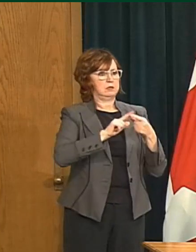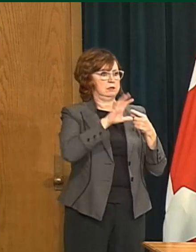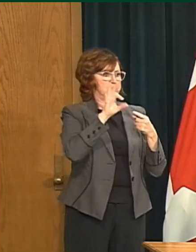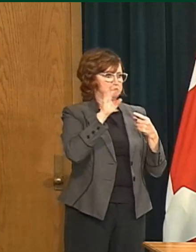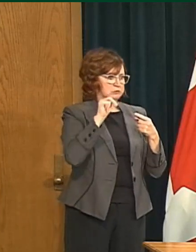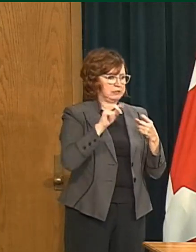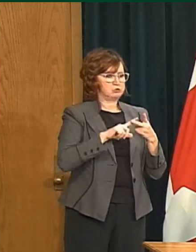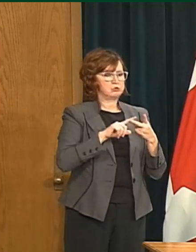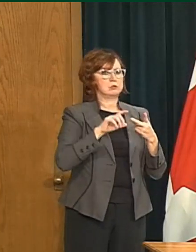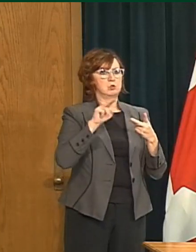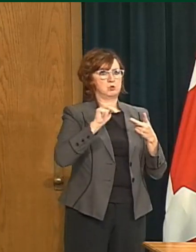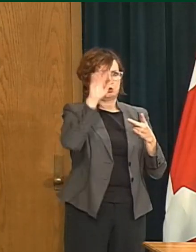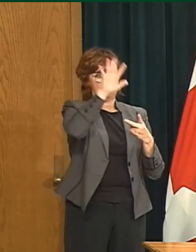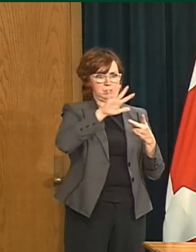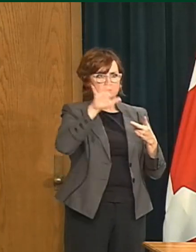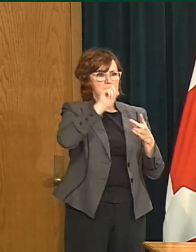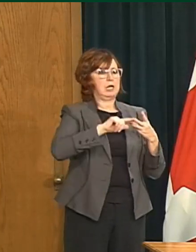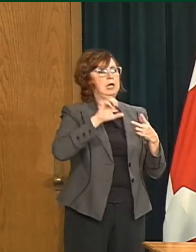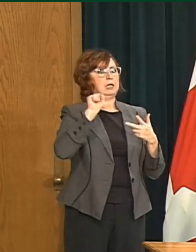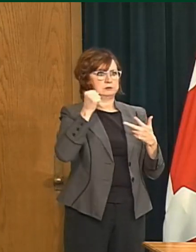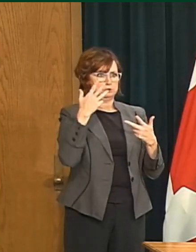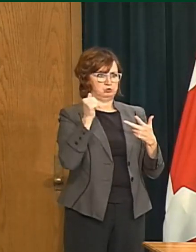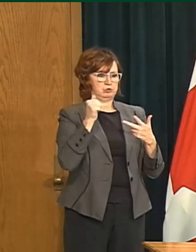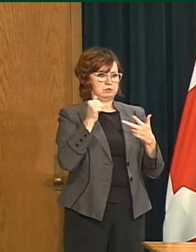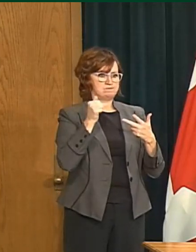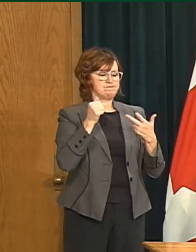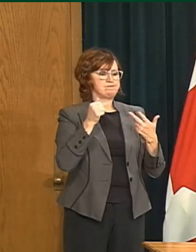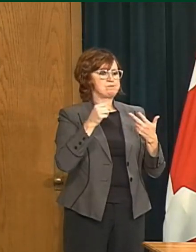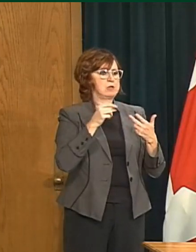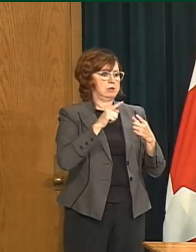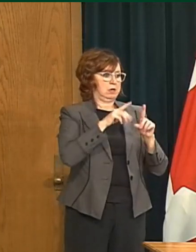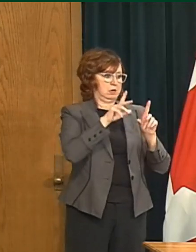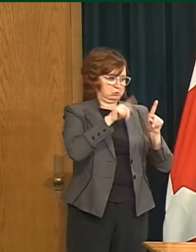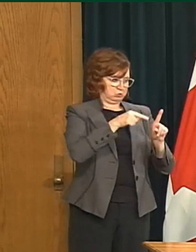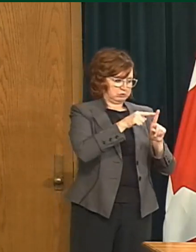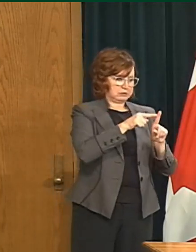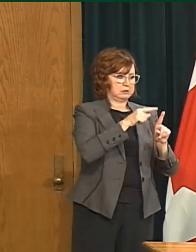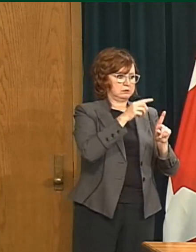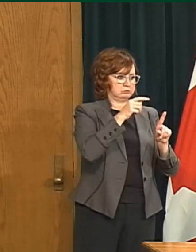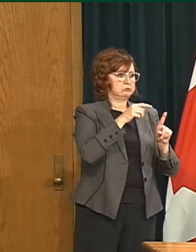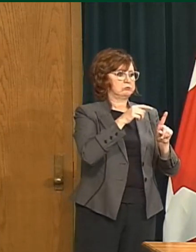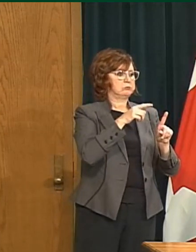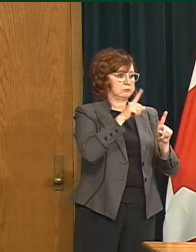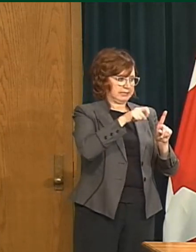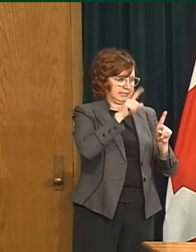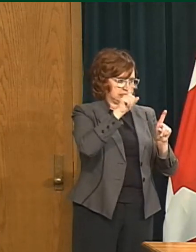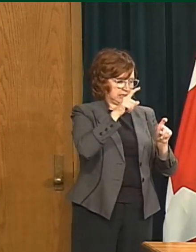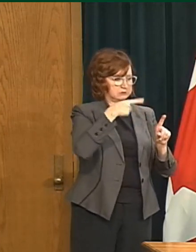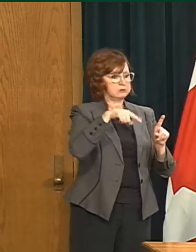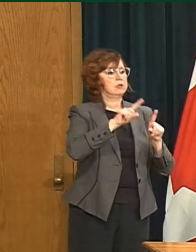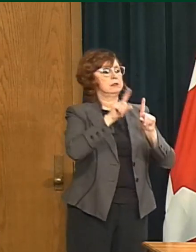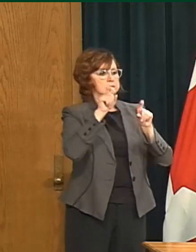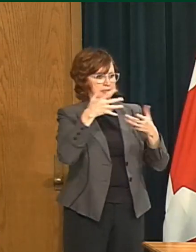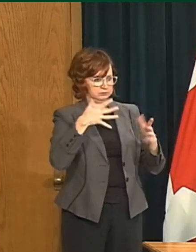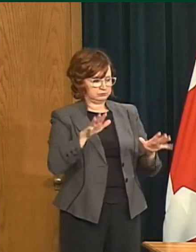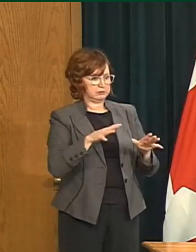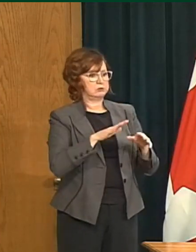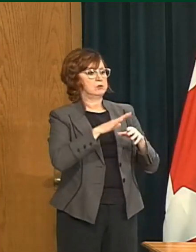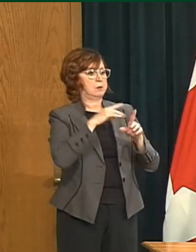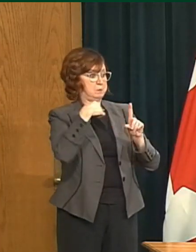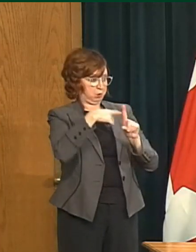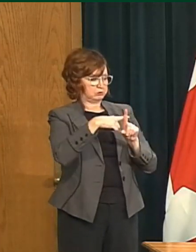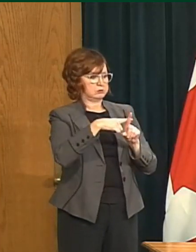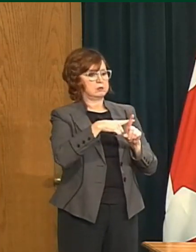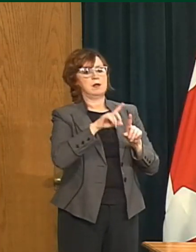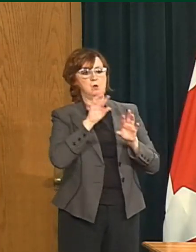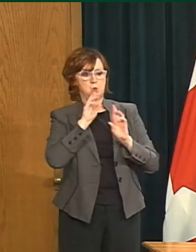the SHA. Once testing is recommended and done, the results are reported, and of course, already there's information about where